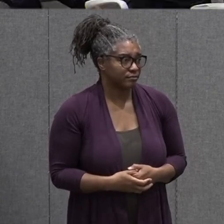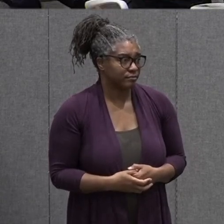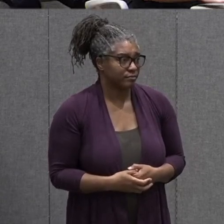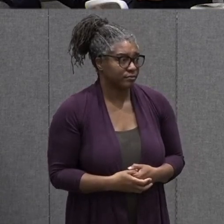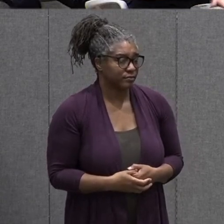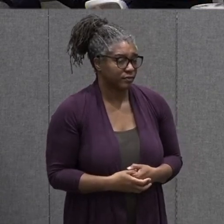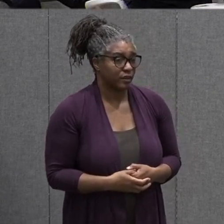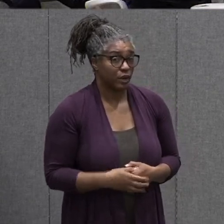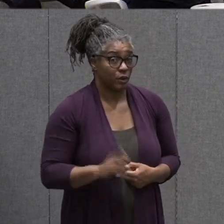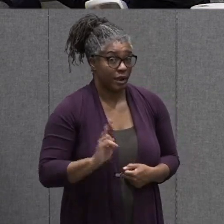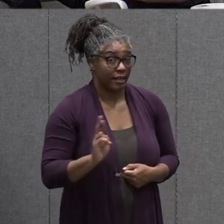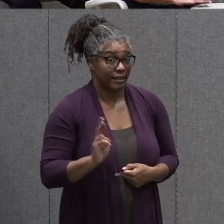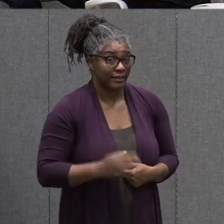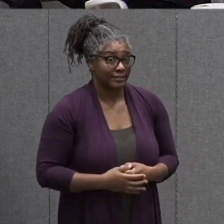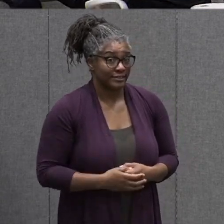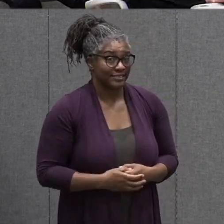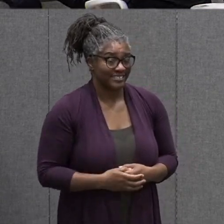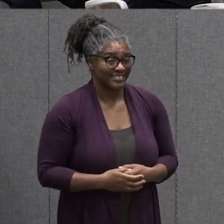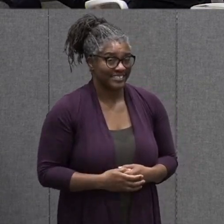Are you ready?